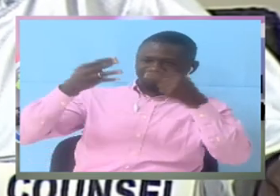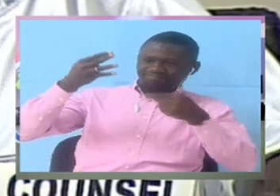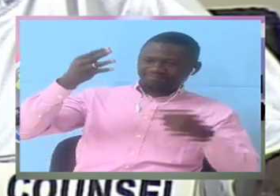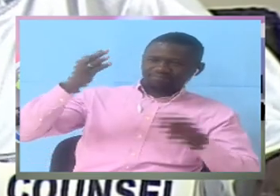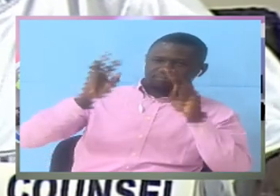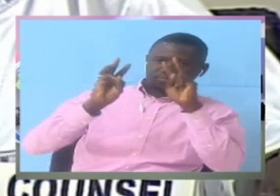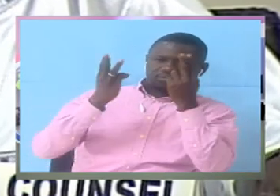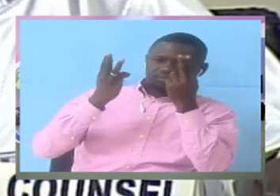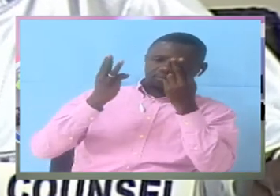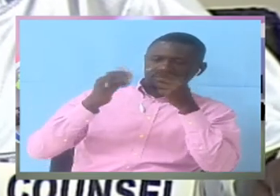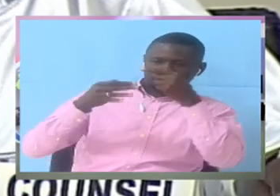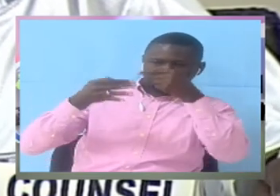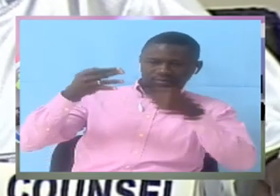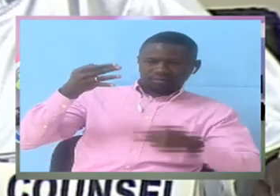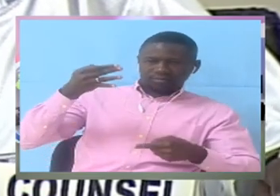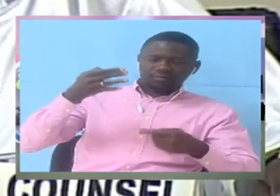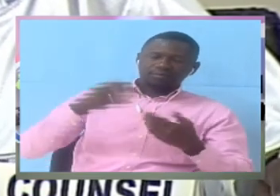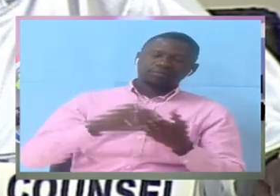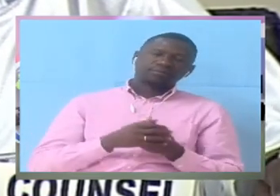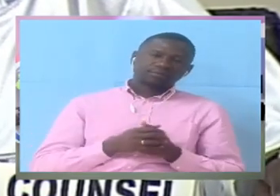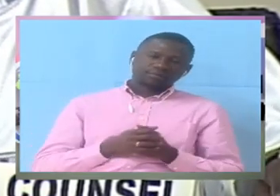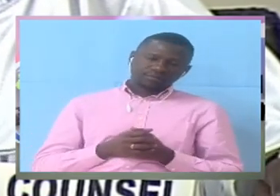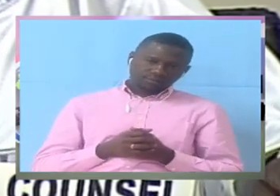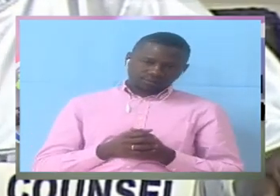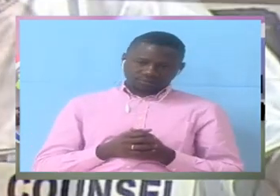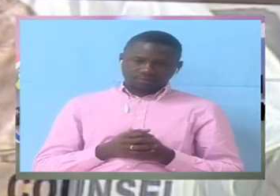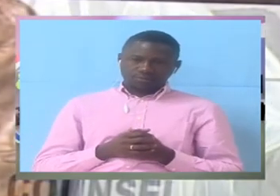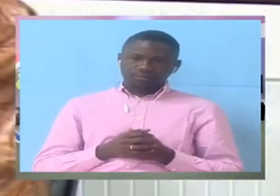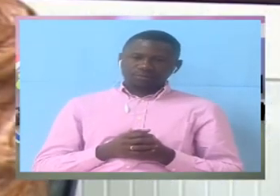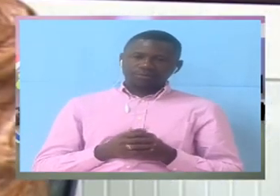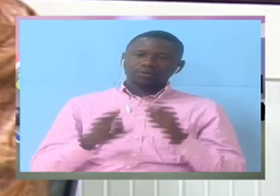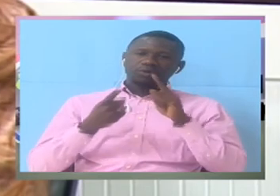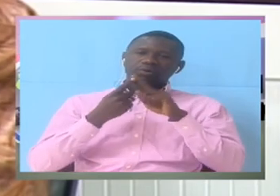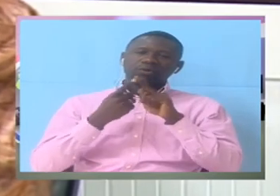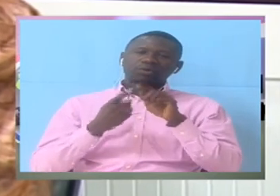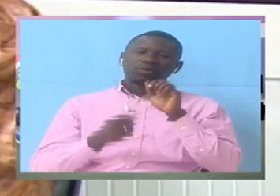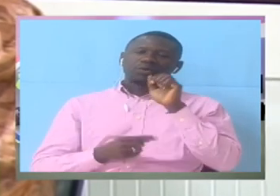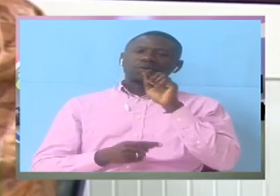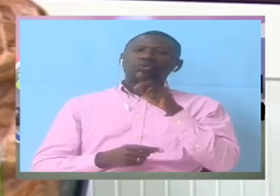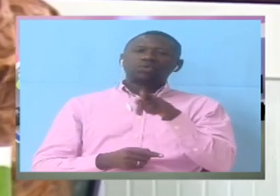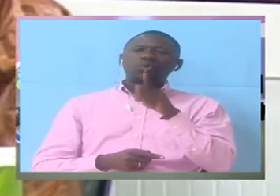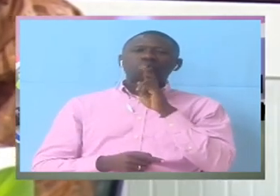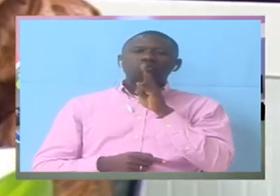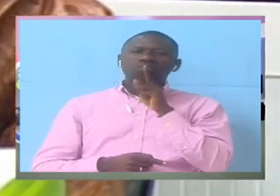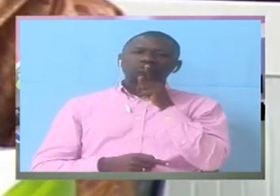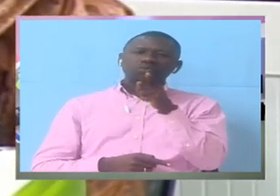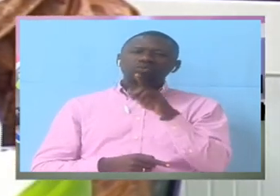Bi mbelafla min kachala jang wolom nyinti. Your biographical information.